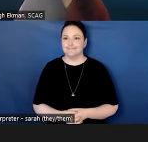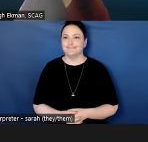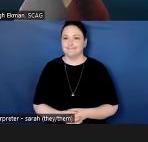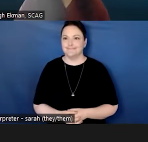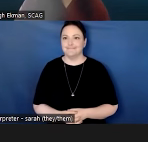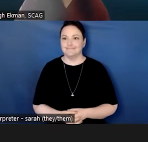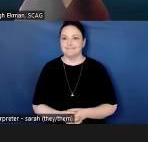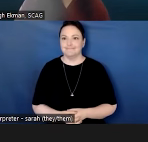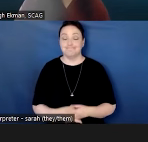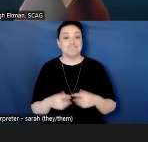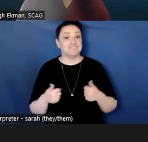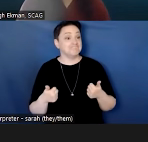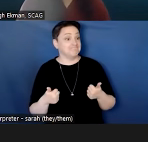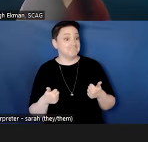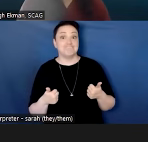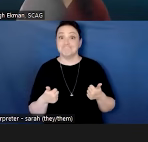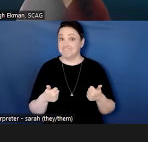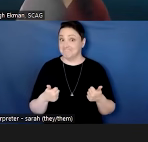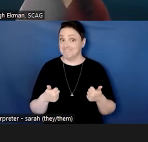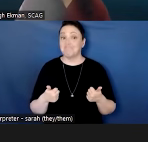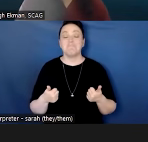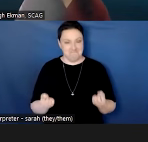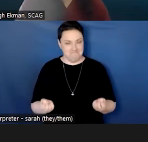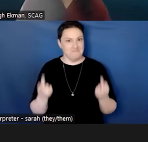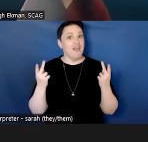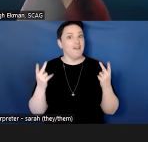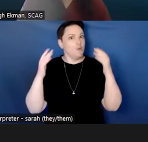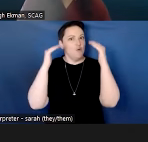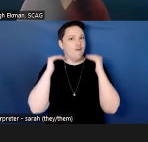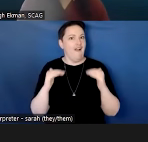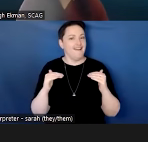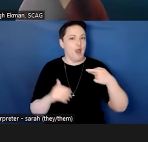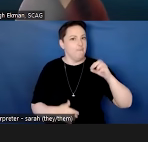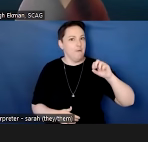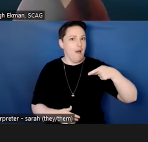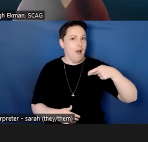If not, we can move on to a pop quiz.